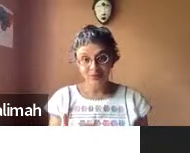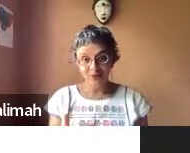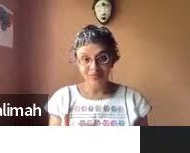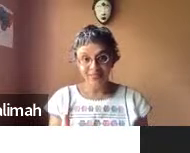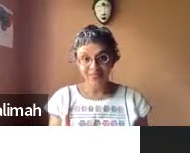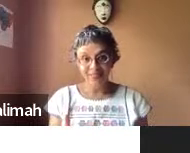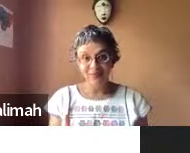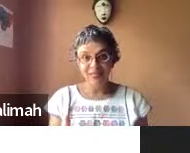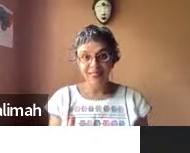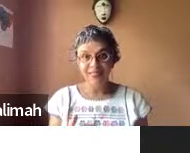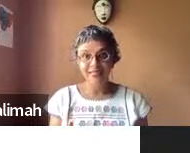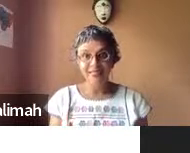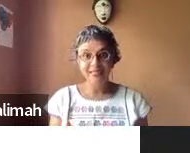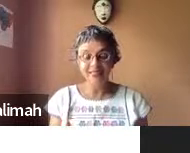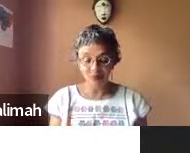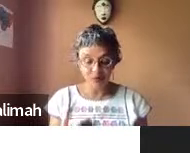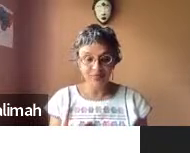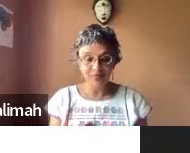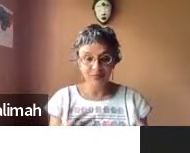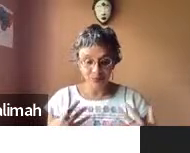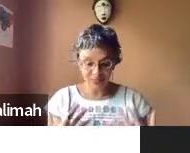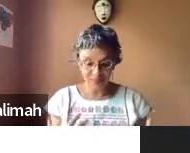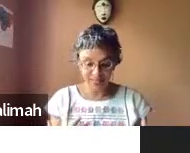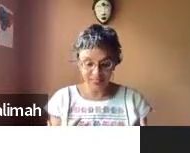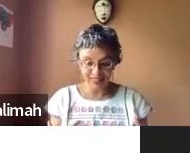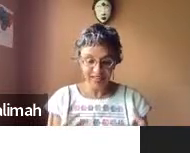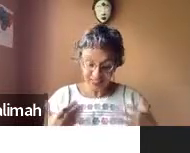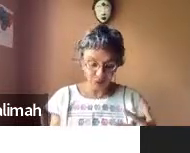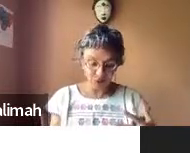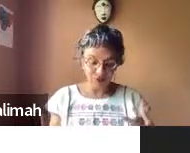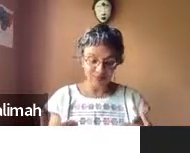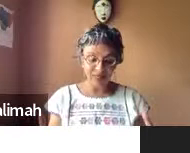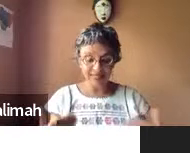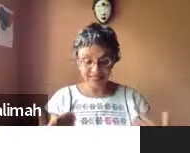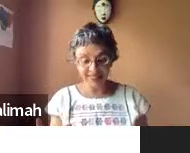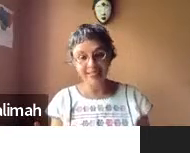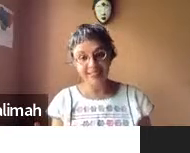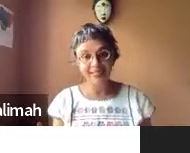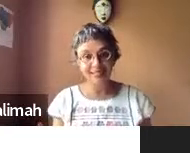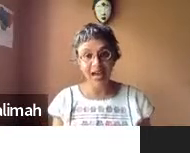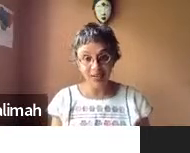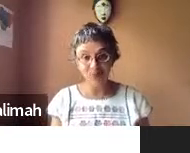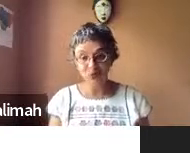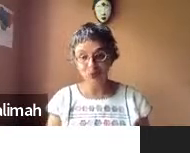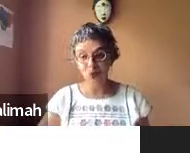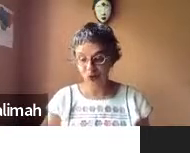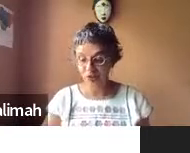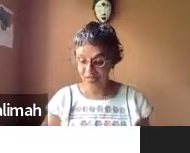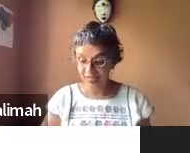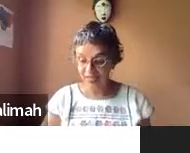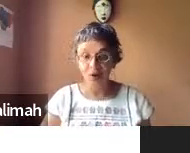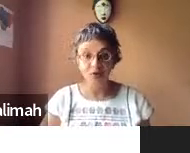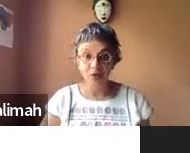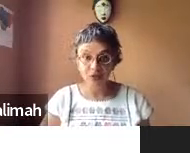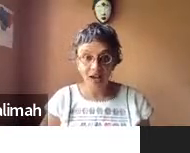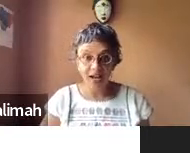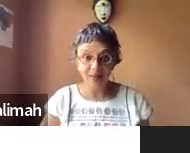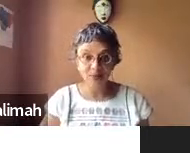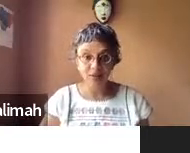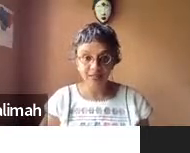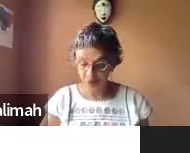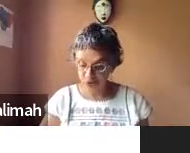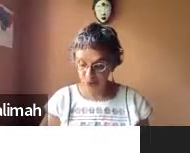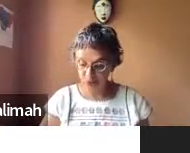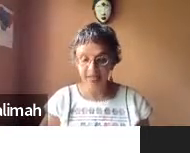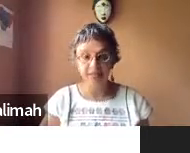16-fold difference. That means women spend and girls spend 16 times more of their